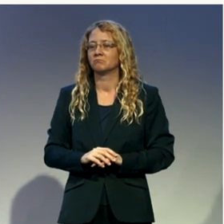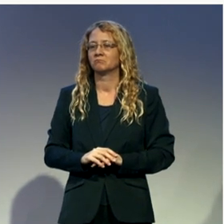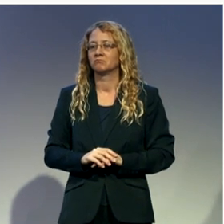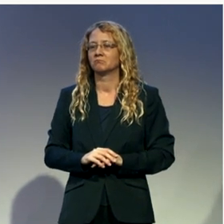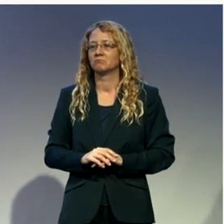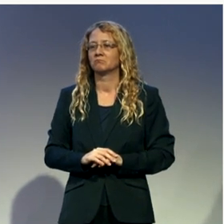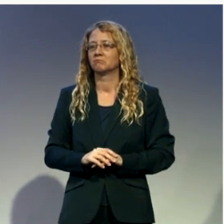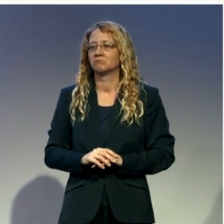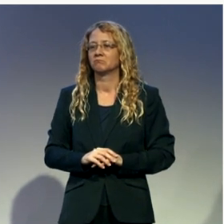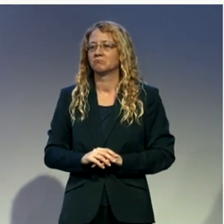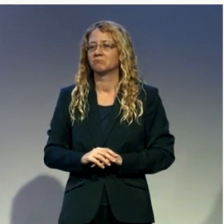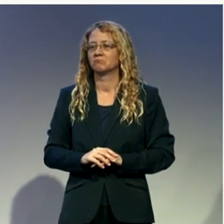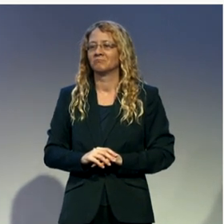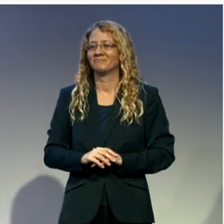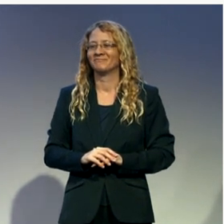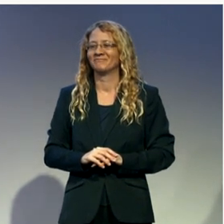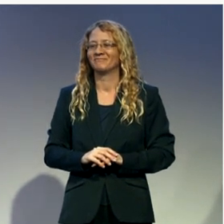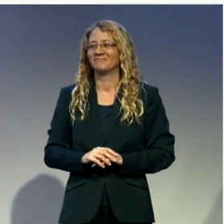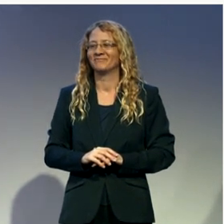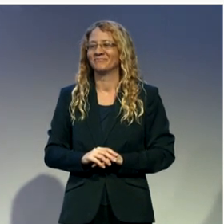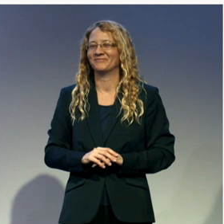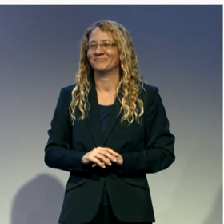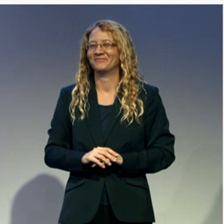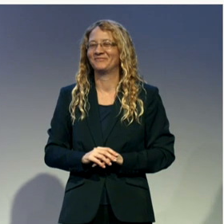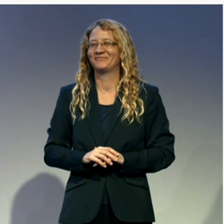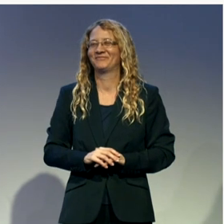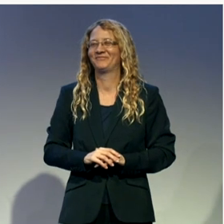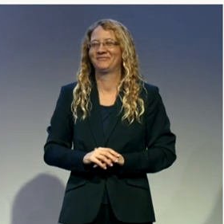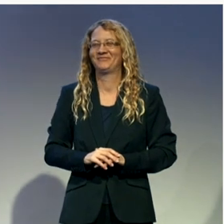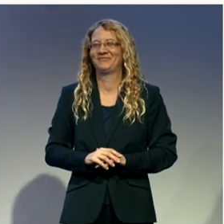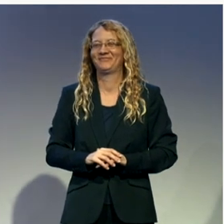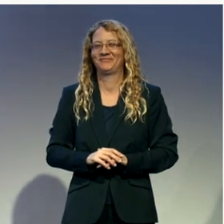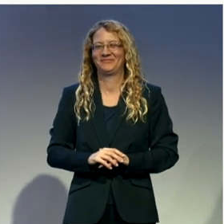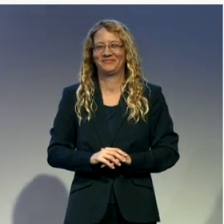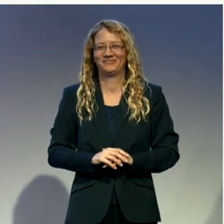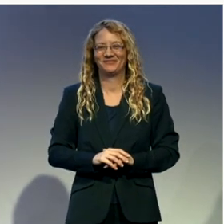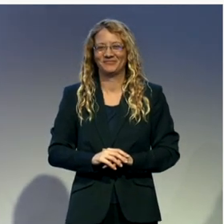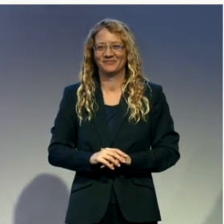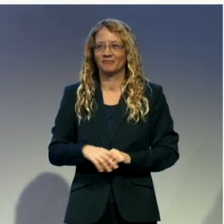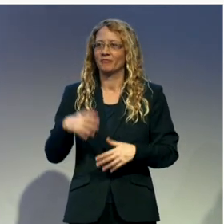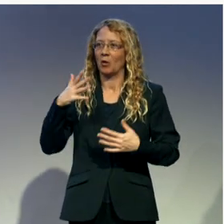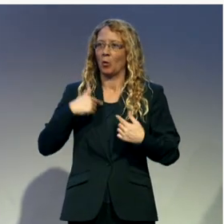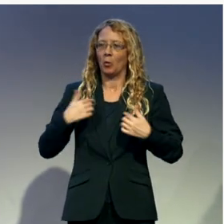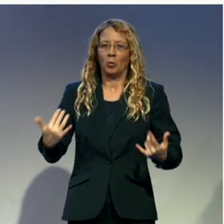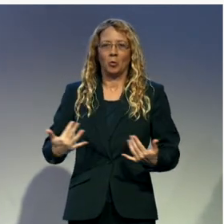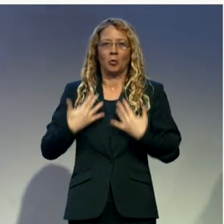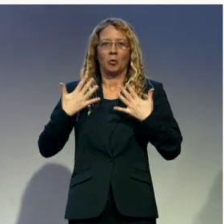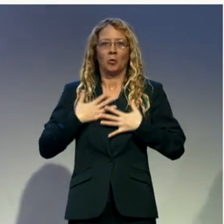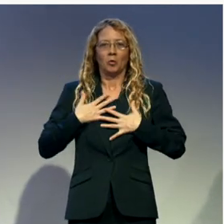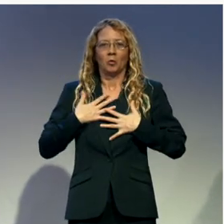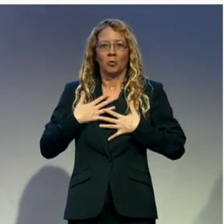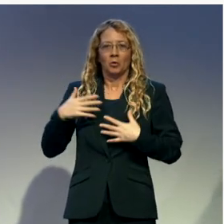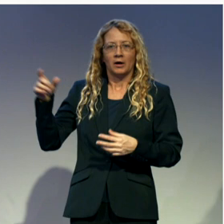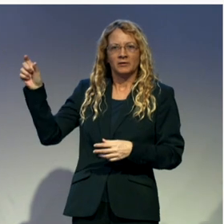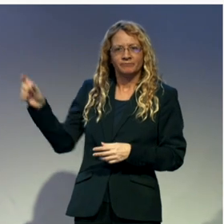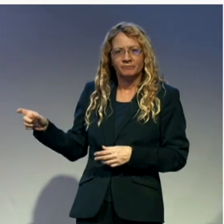I was very impressed with a woman who talked about helping people learn how to write a grant proposal. It's very